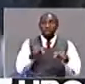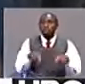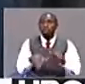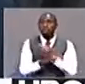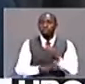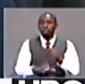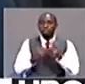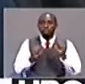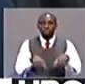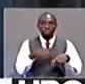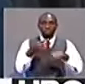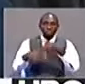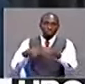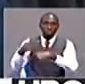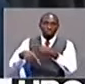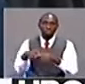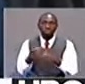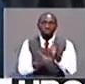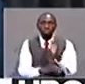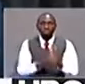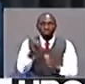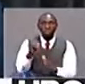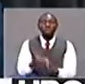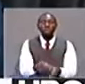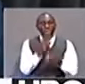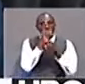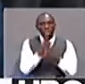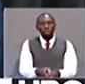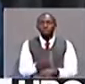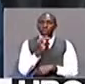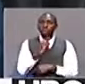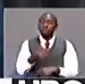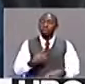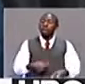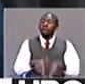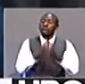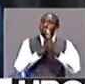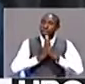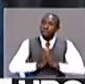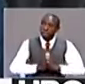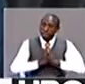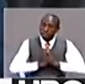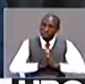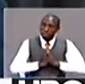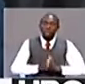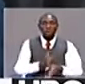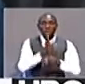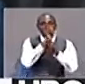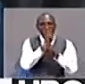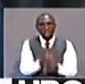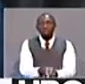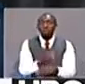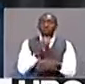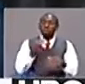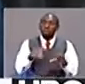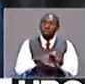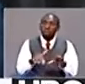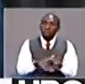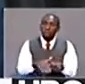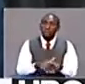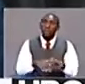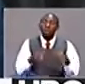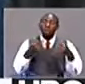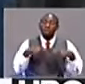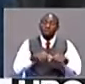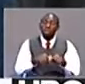can move forward. Right, Honorable Speaker, I pray that honorable members, Madam Speaker, we are given each a